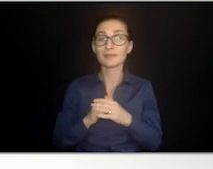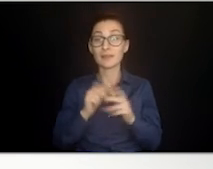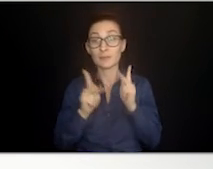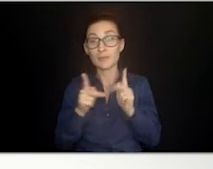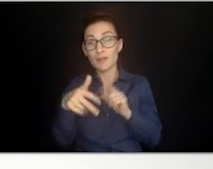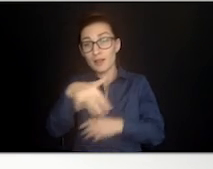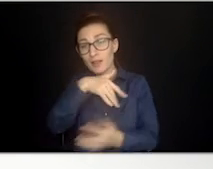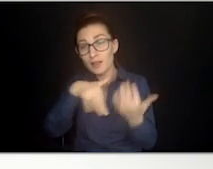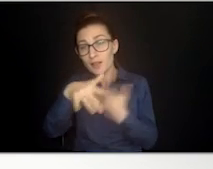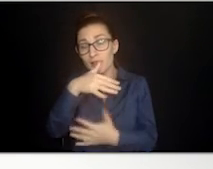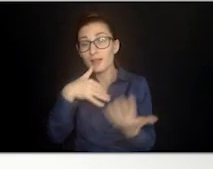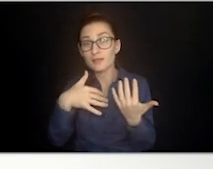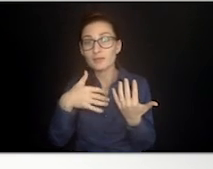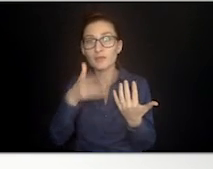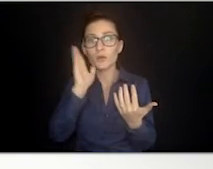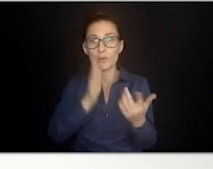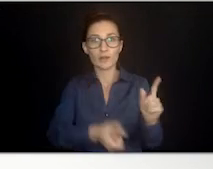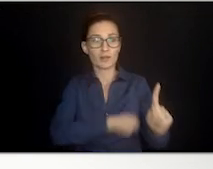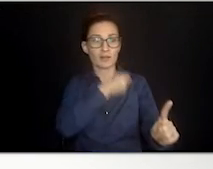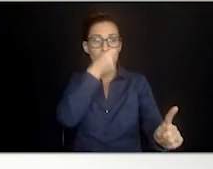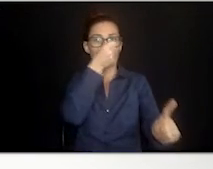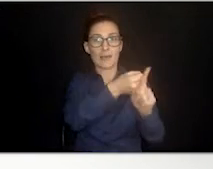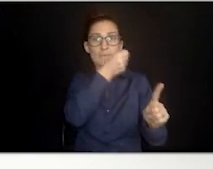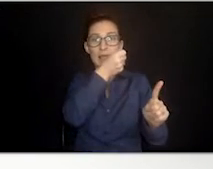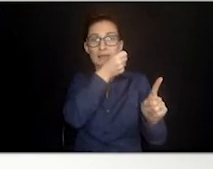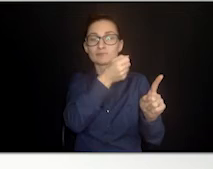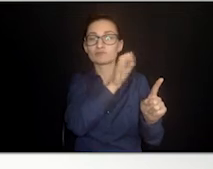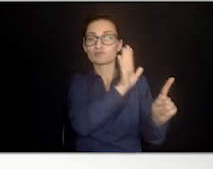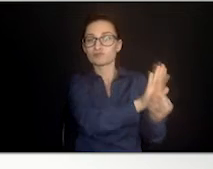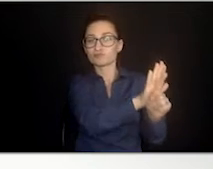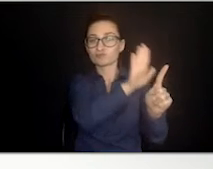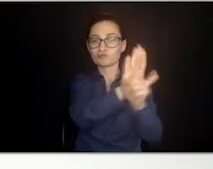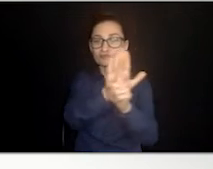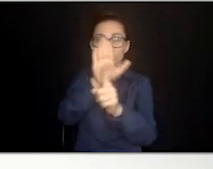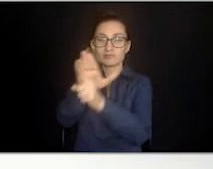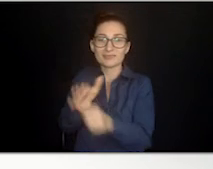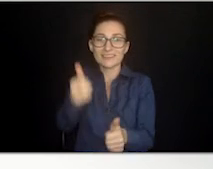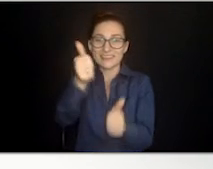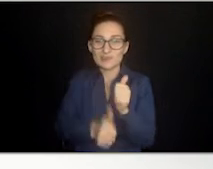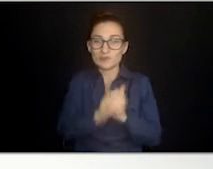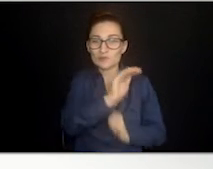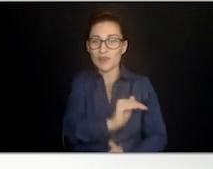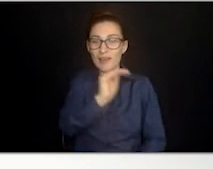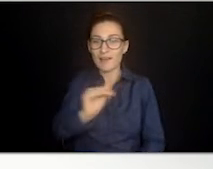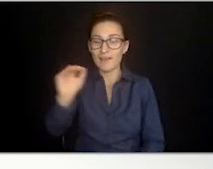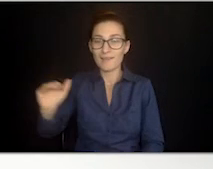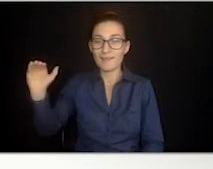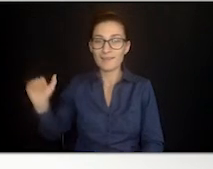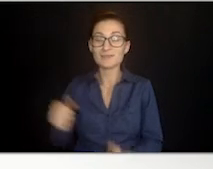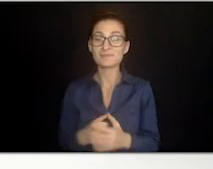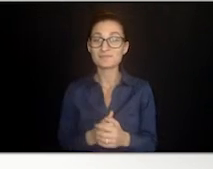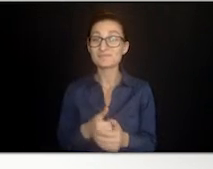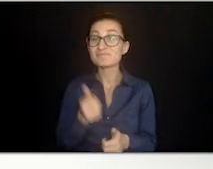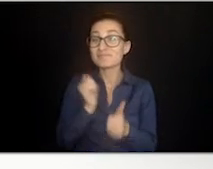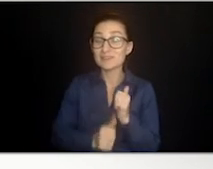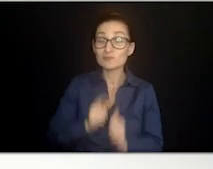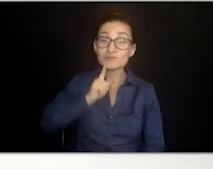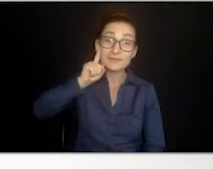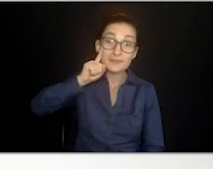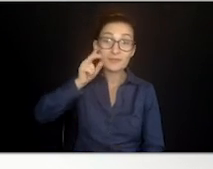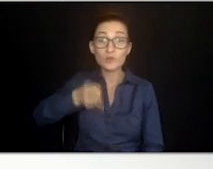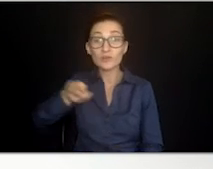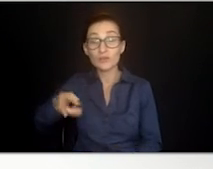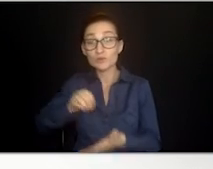she interacts with, impacts them in a different way. Children who are deaf or hard of hearing have unique needs and may